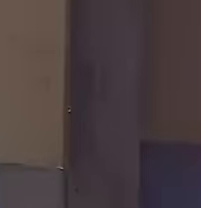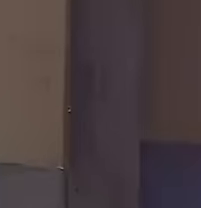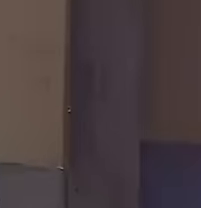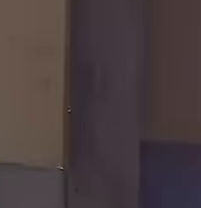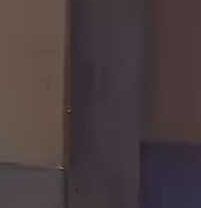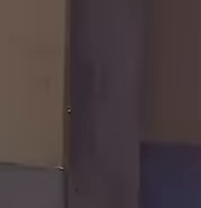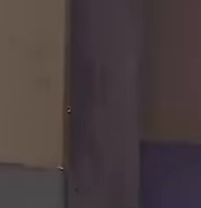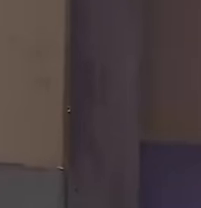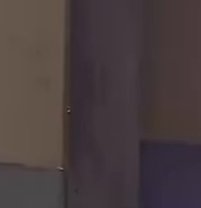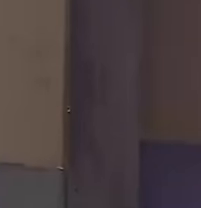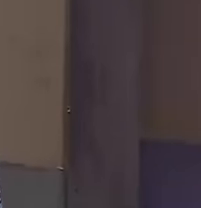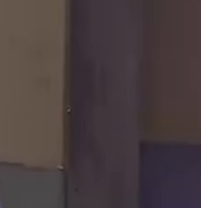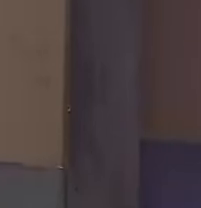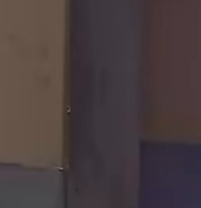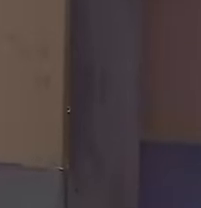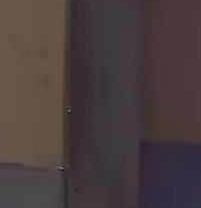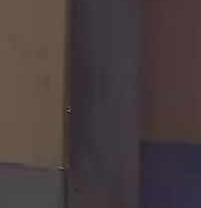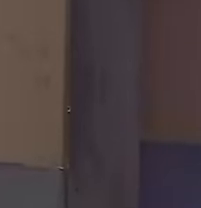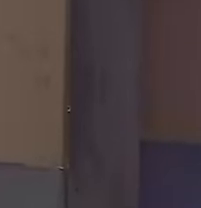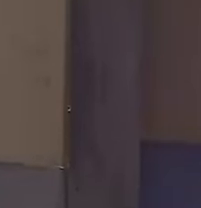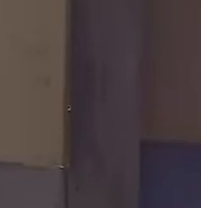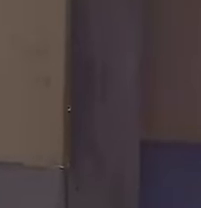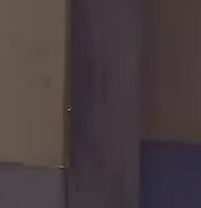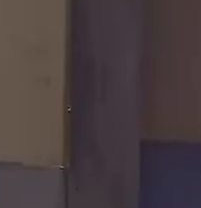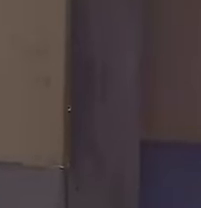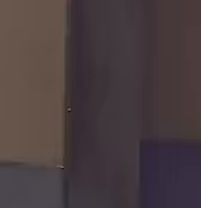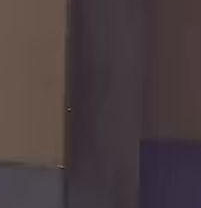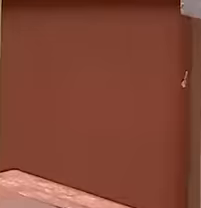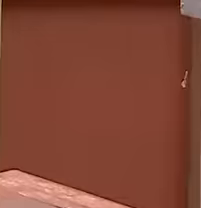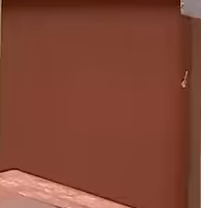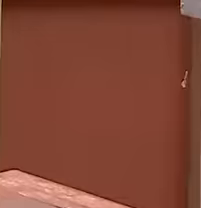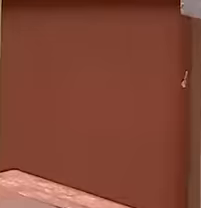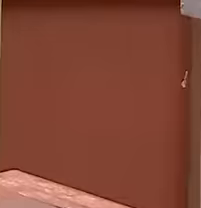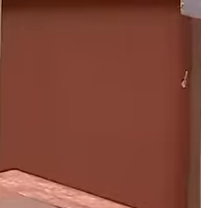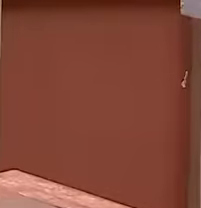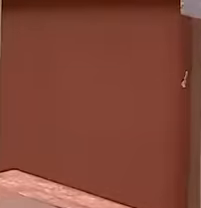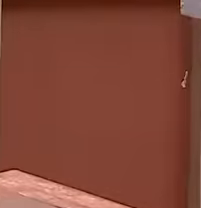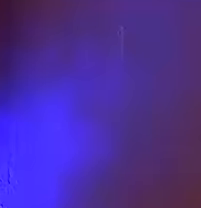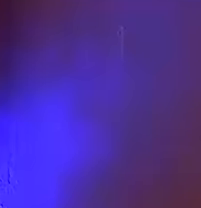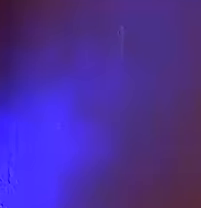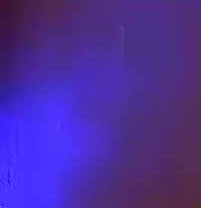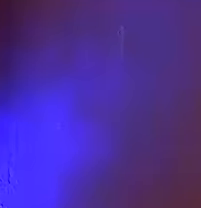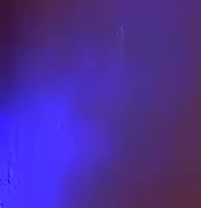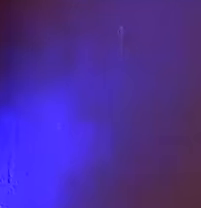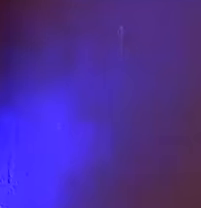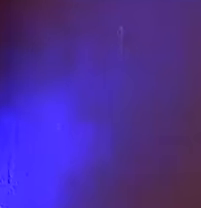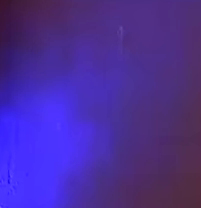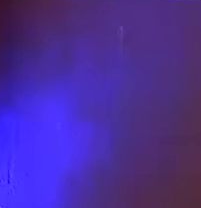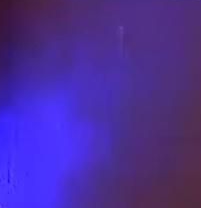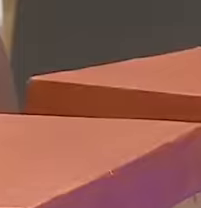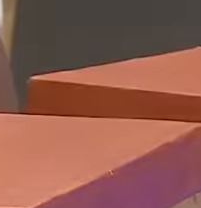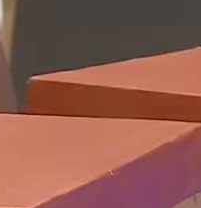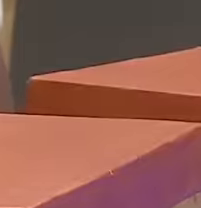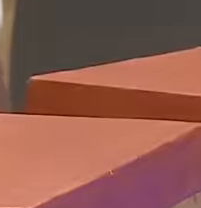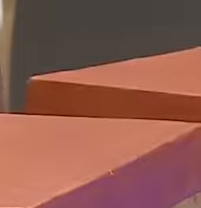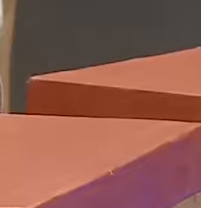man. The defendant, Pastor Owolabi, denies all allegations leveled against him. He claims that his wife is the only